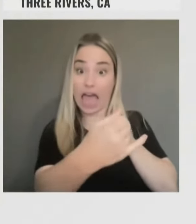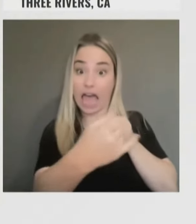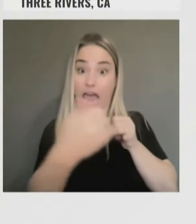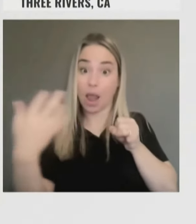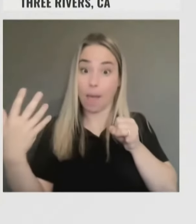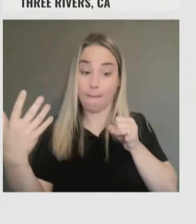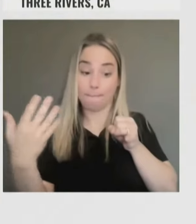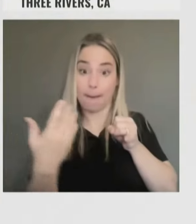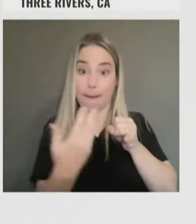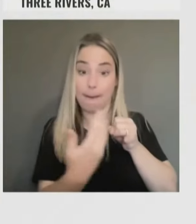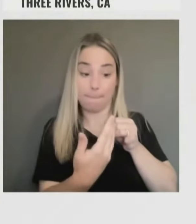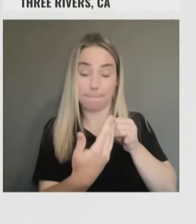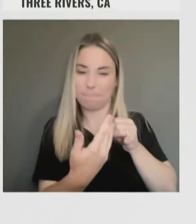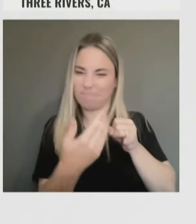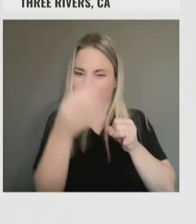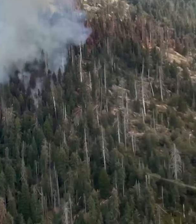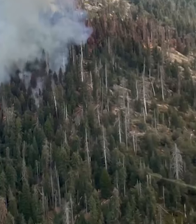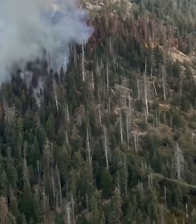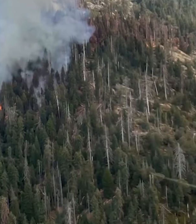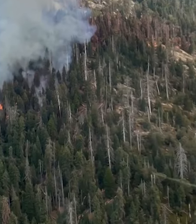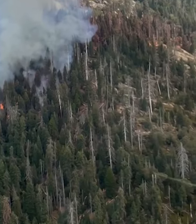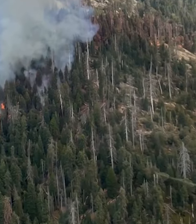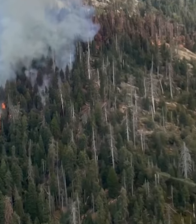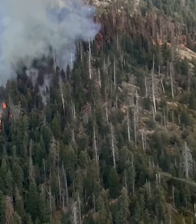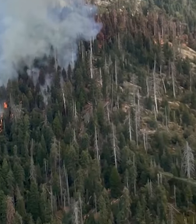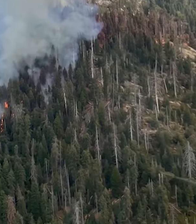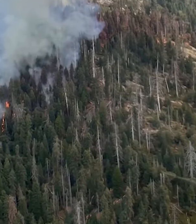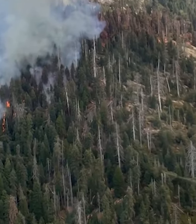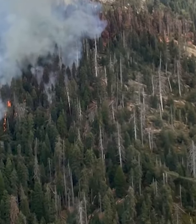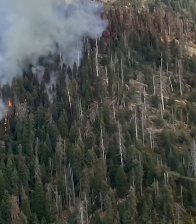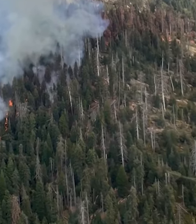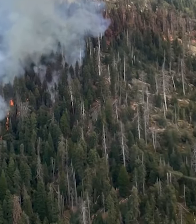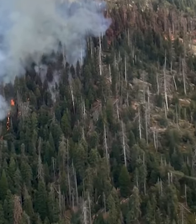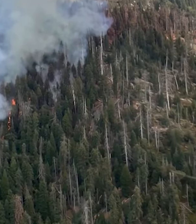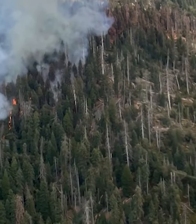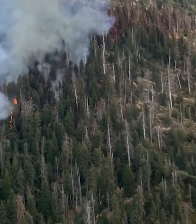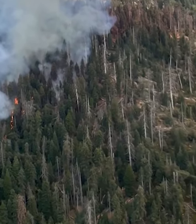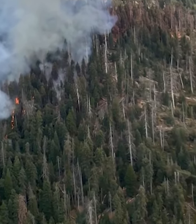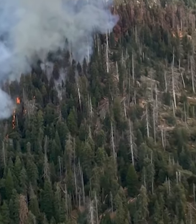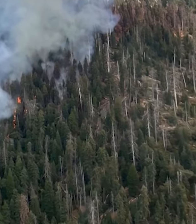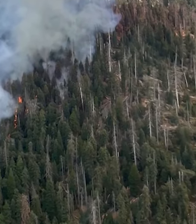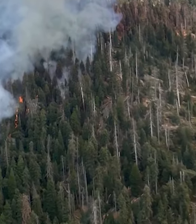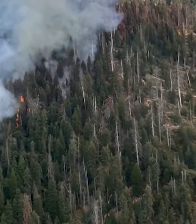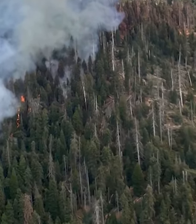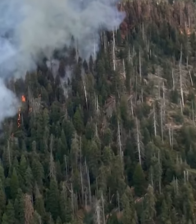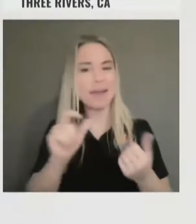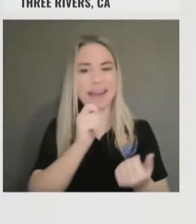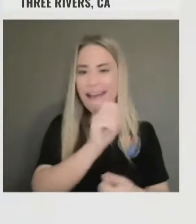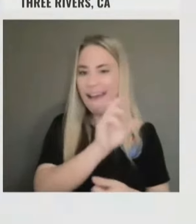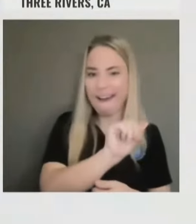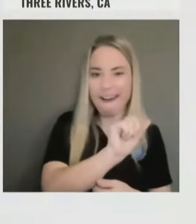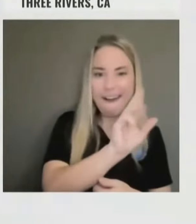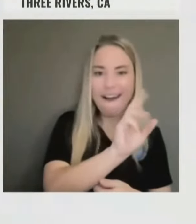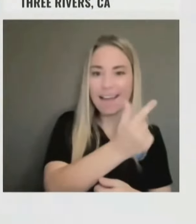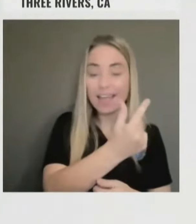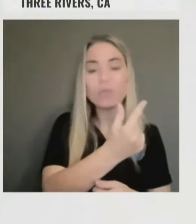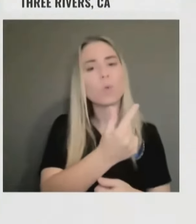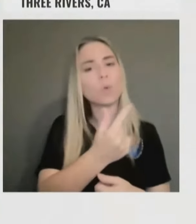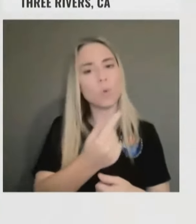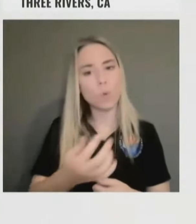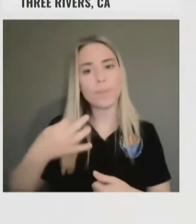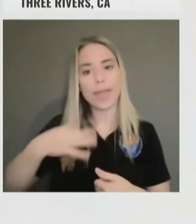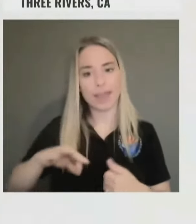likely to get lost. They also say the weather this weekend helped the firefight. Yeah, that was beneficial. I mean, that helped slow